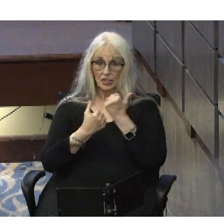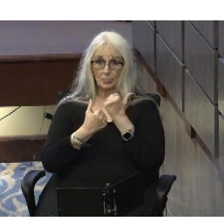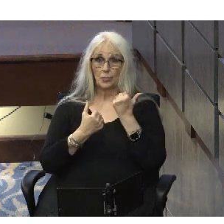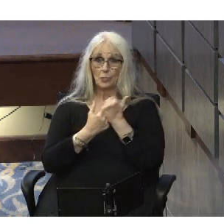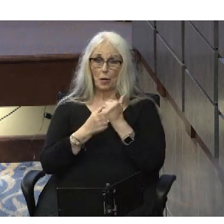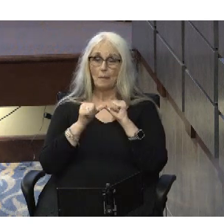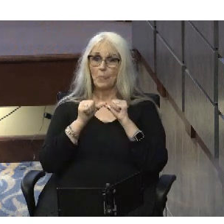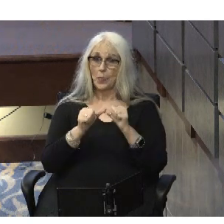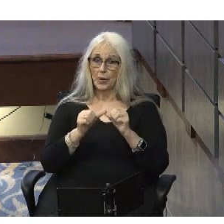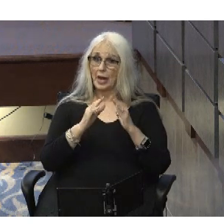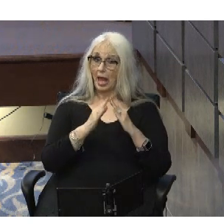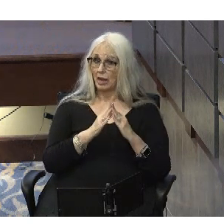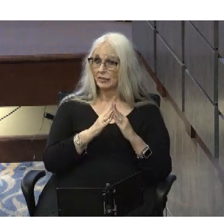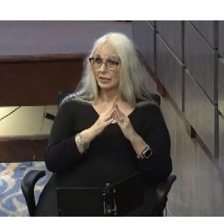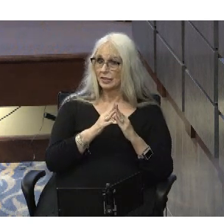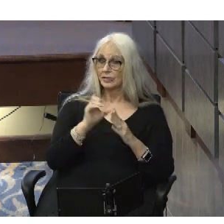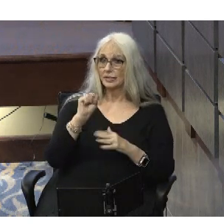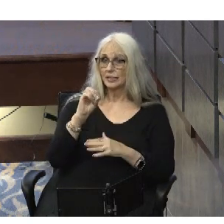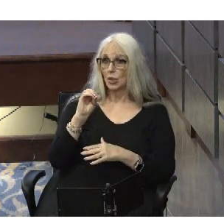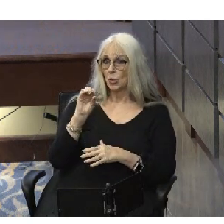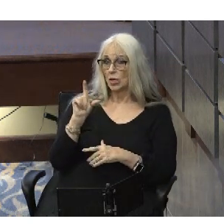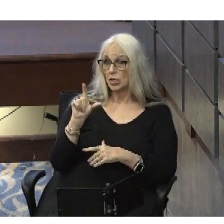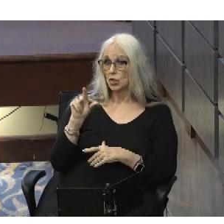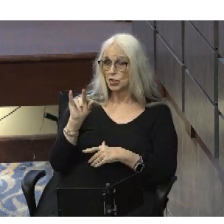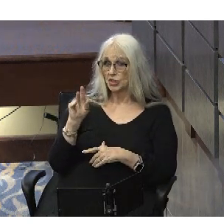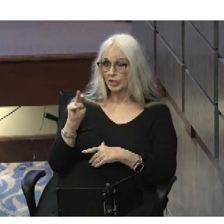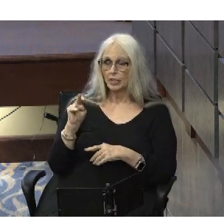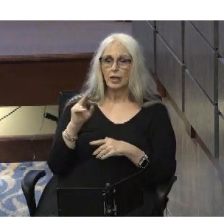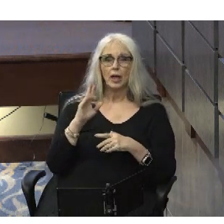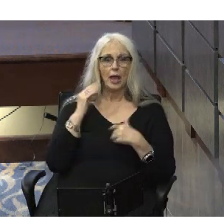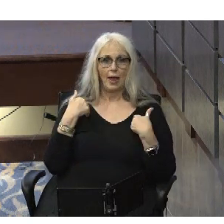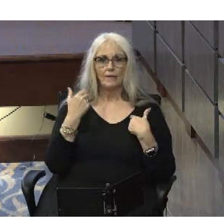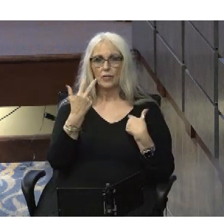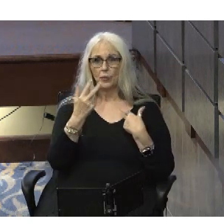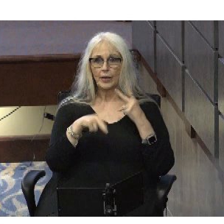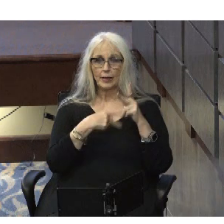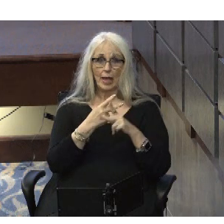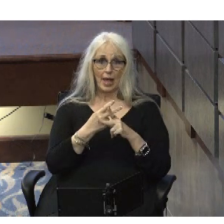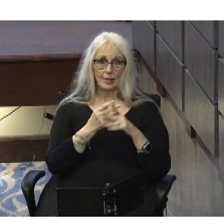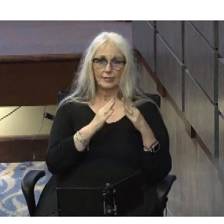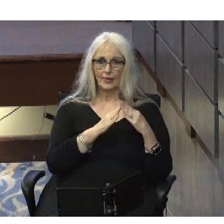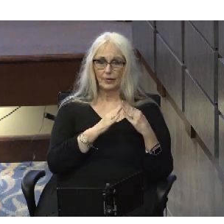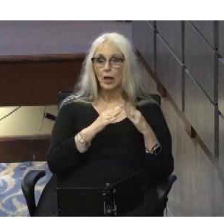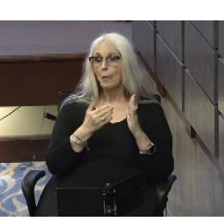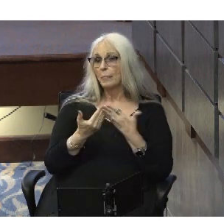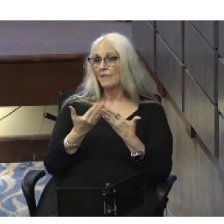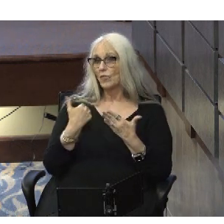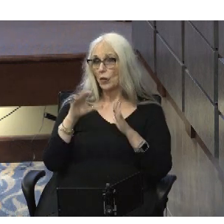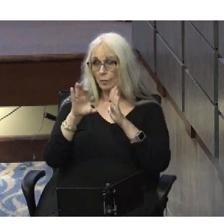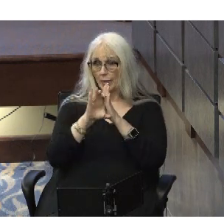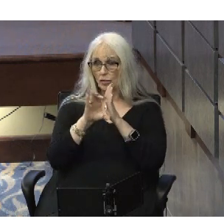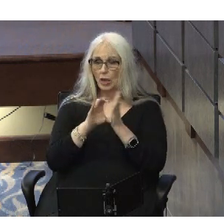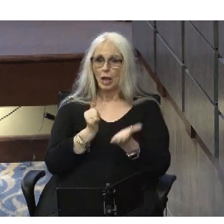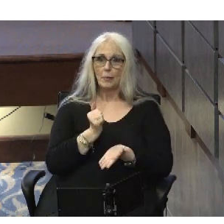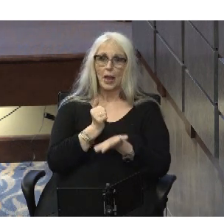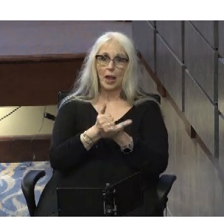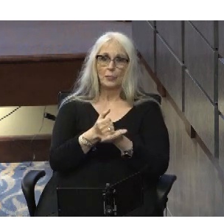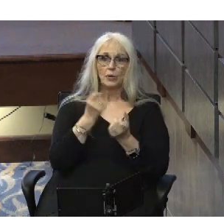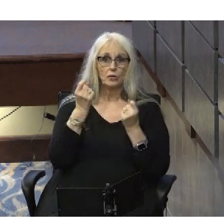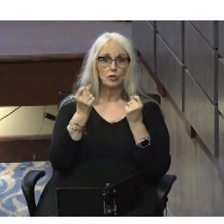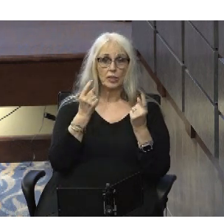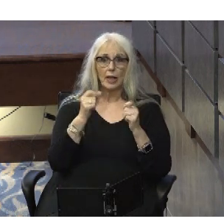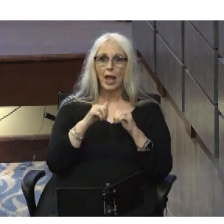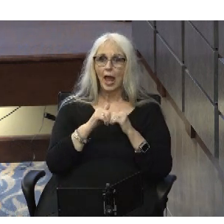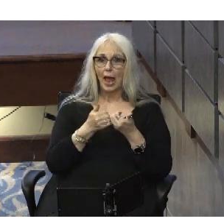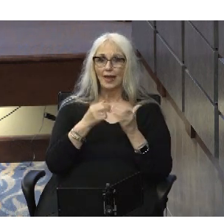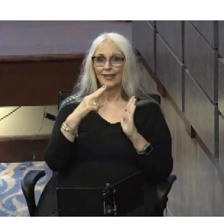housing solution will potentially include 3 types of housing. But before we get to pictures and I show you and help you understand what those look like,